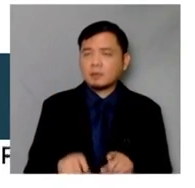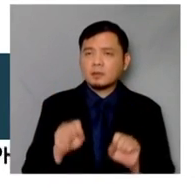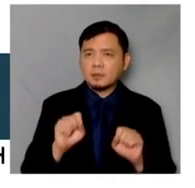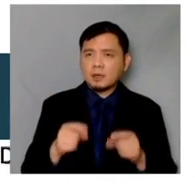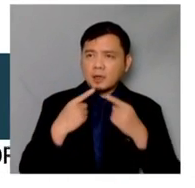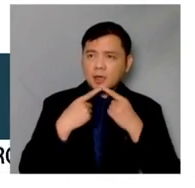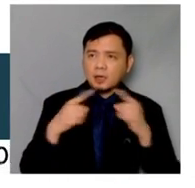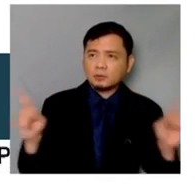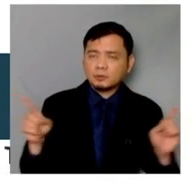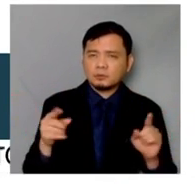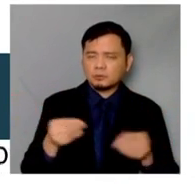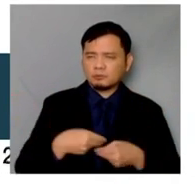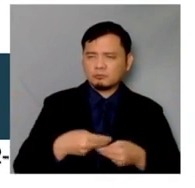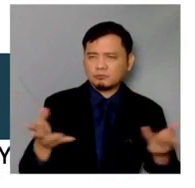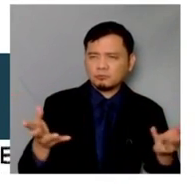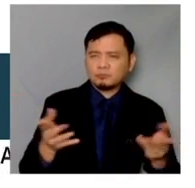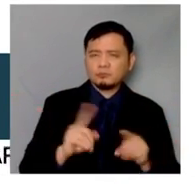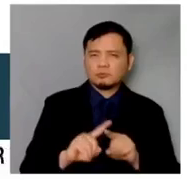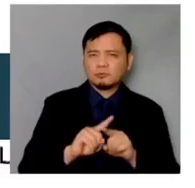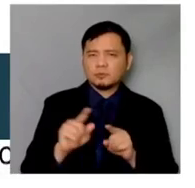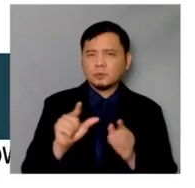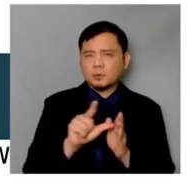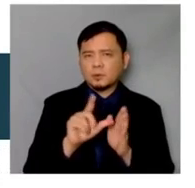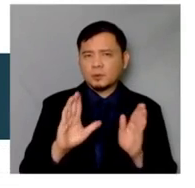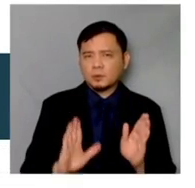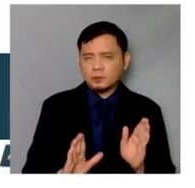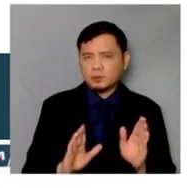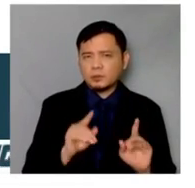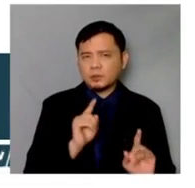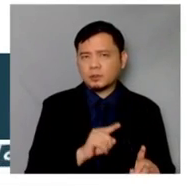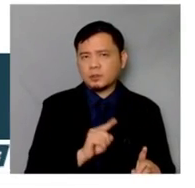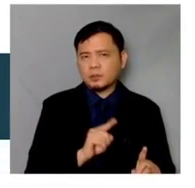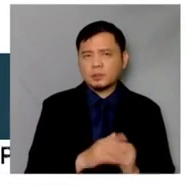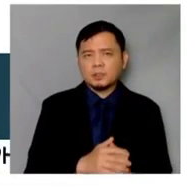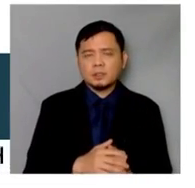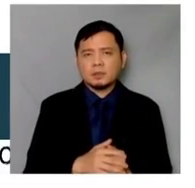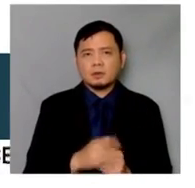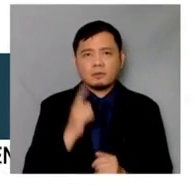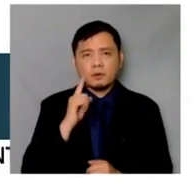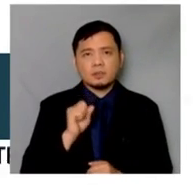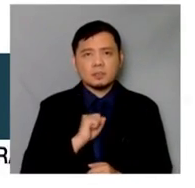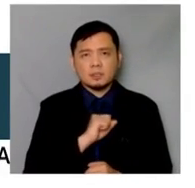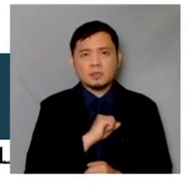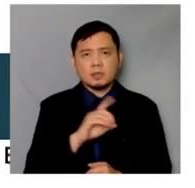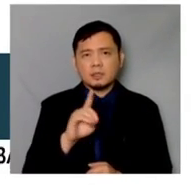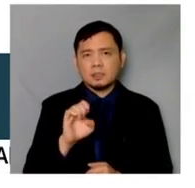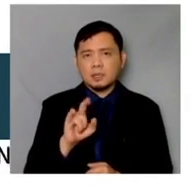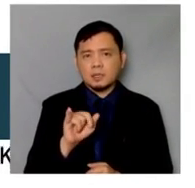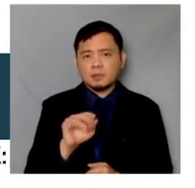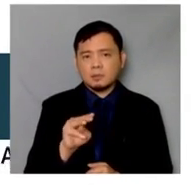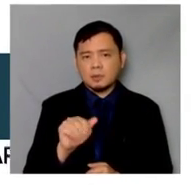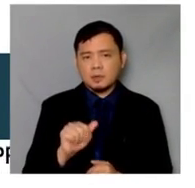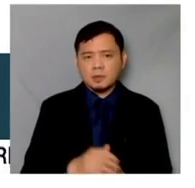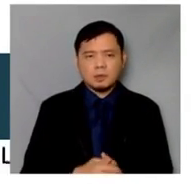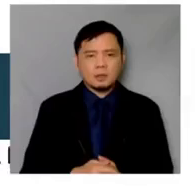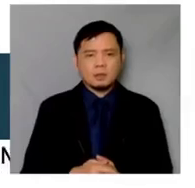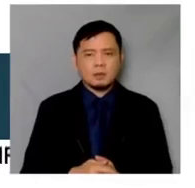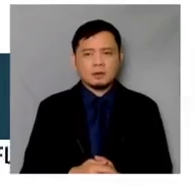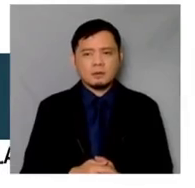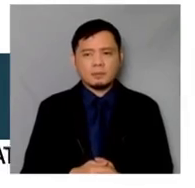the lawyers, to the defense lawyers of Senator De Lima, if should they wish to